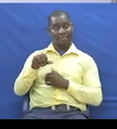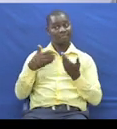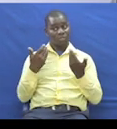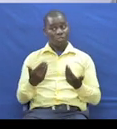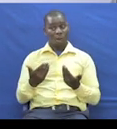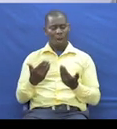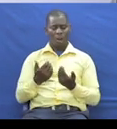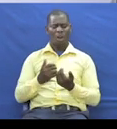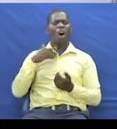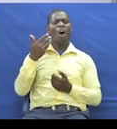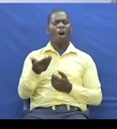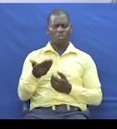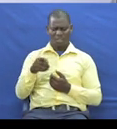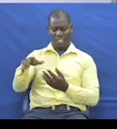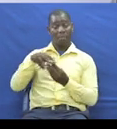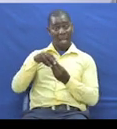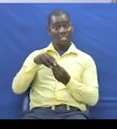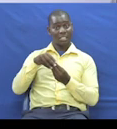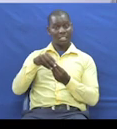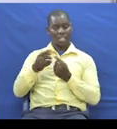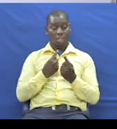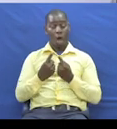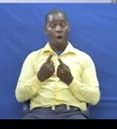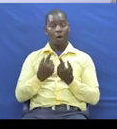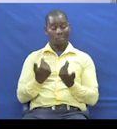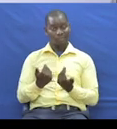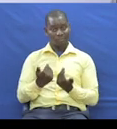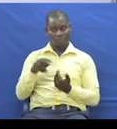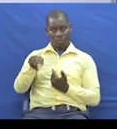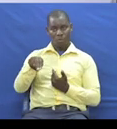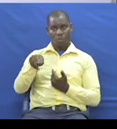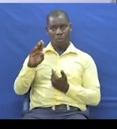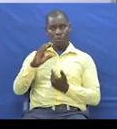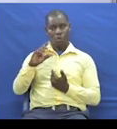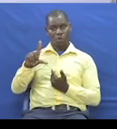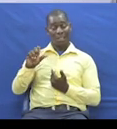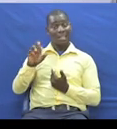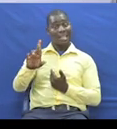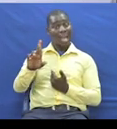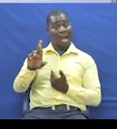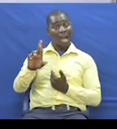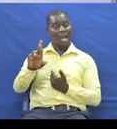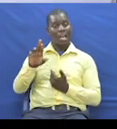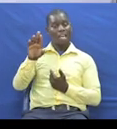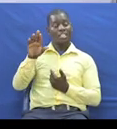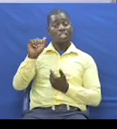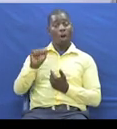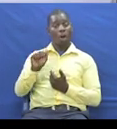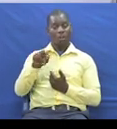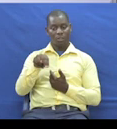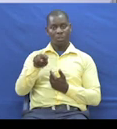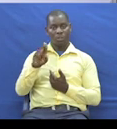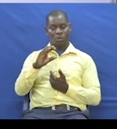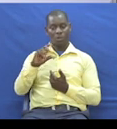So this also is the second particle, which we call it also as a nucleons. That it is, we call it is a